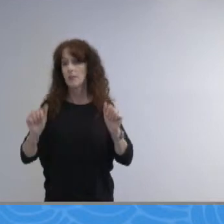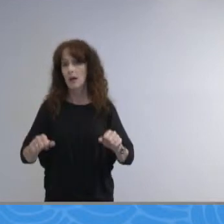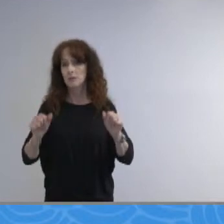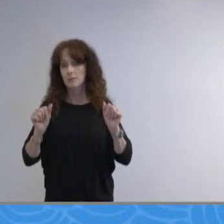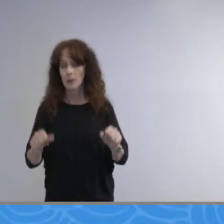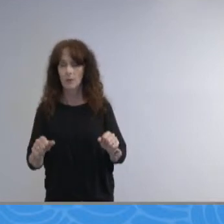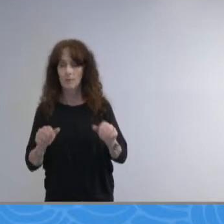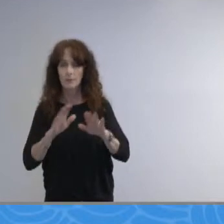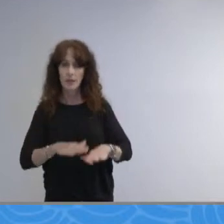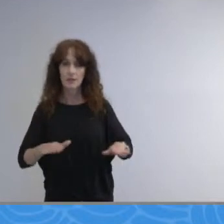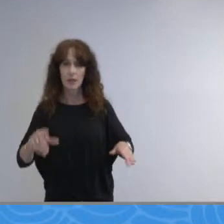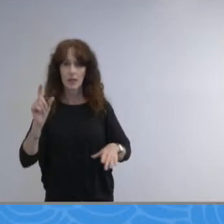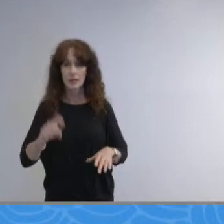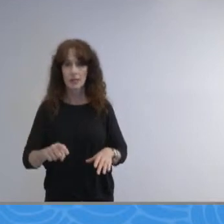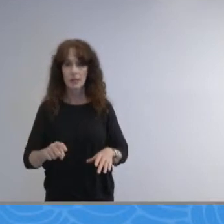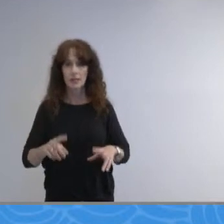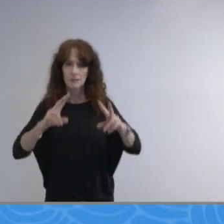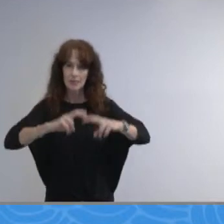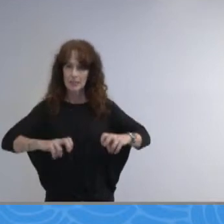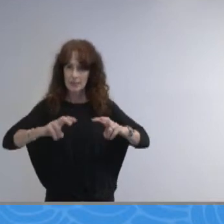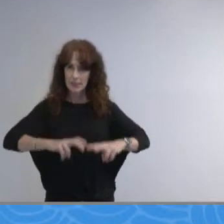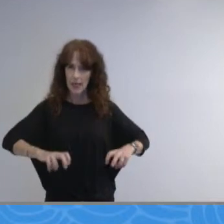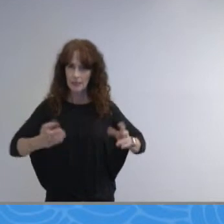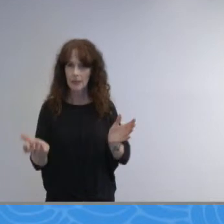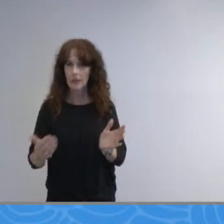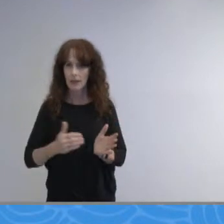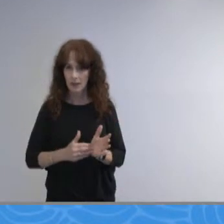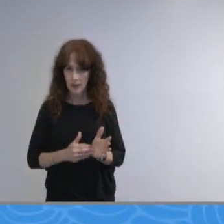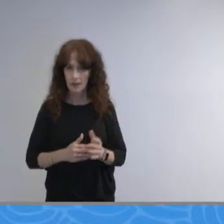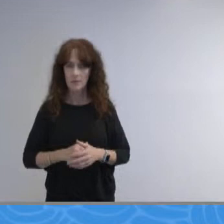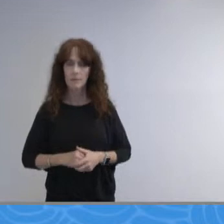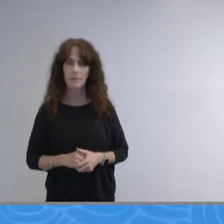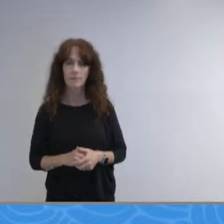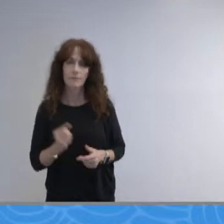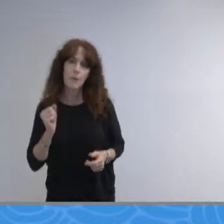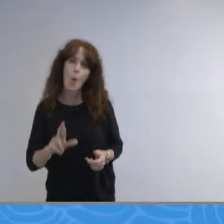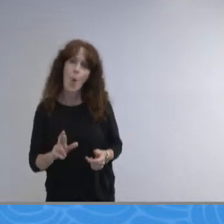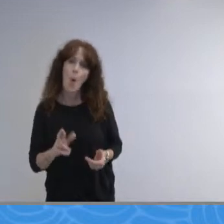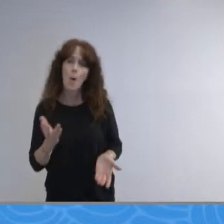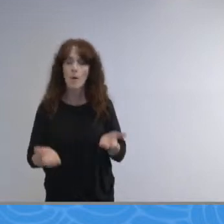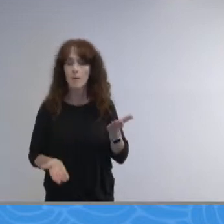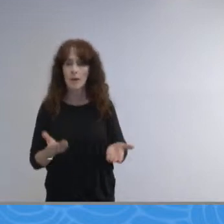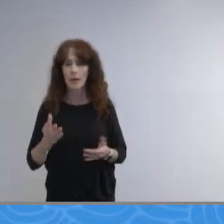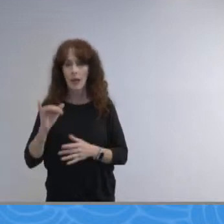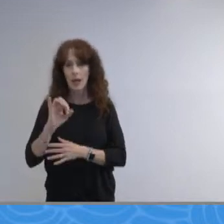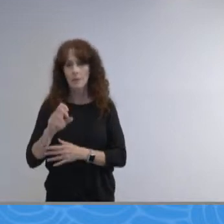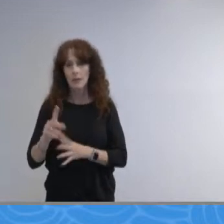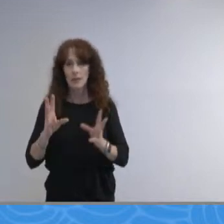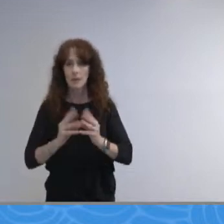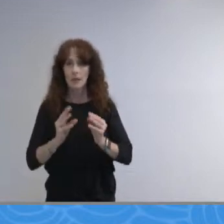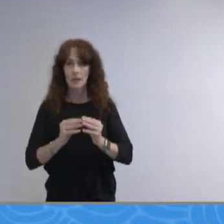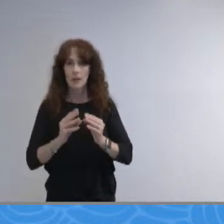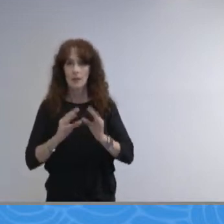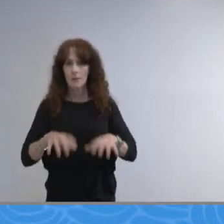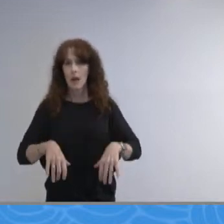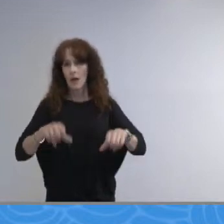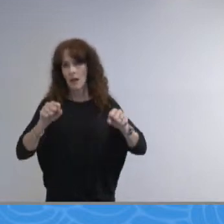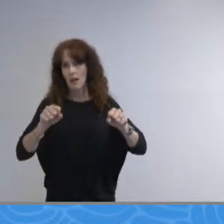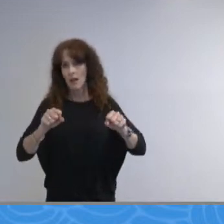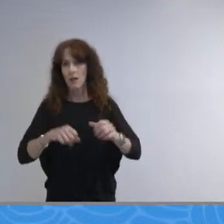possible that the child needs to be assessed again, or maybe an IEP meeting needs to be